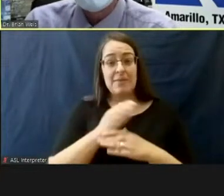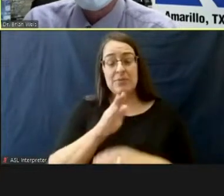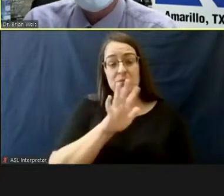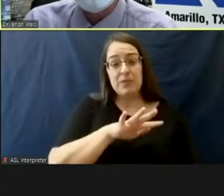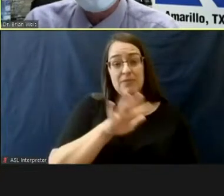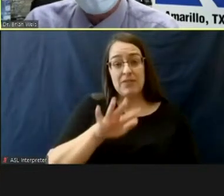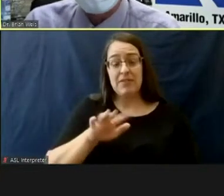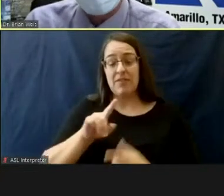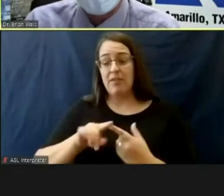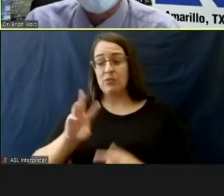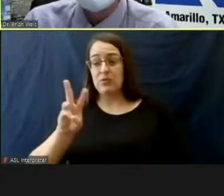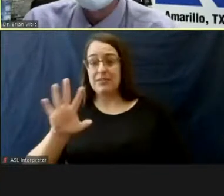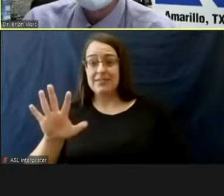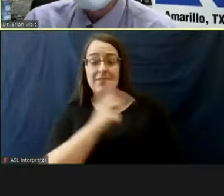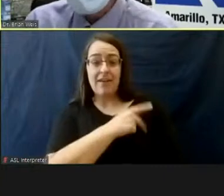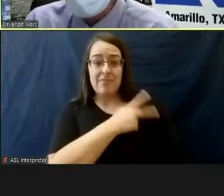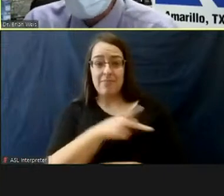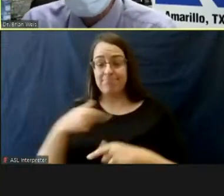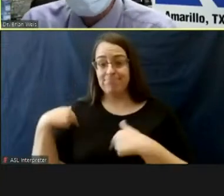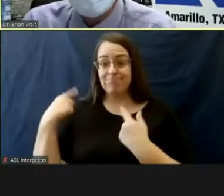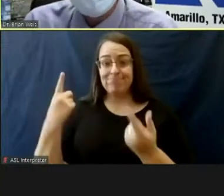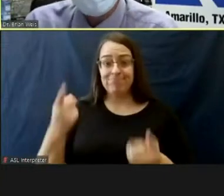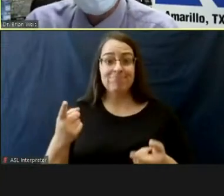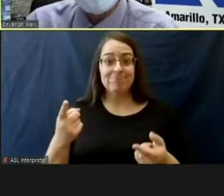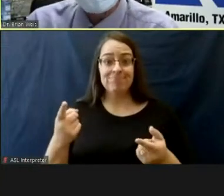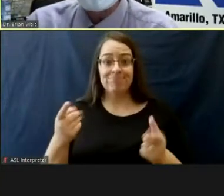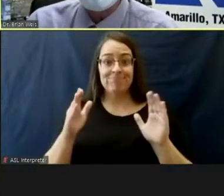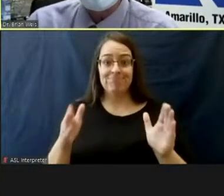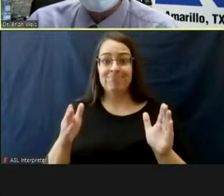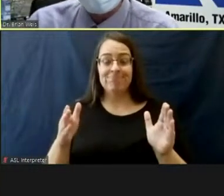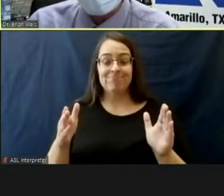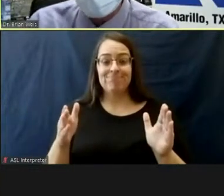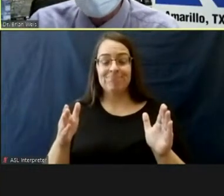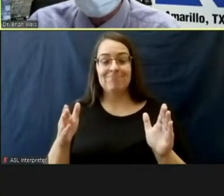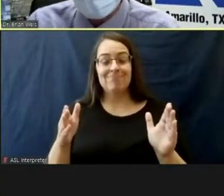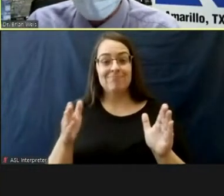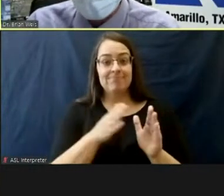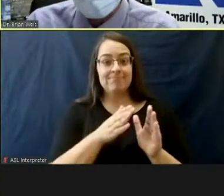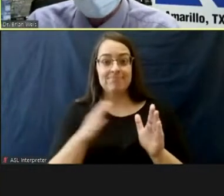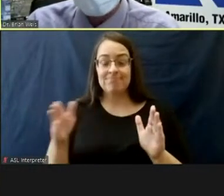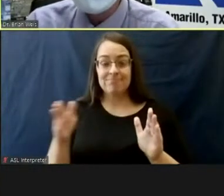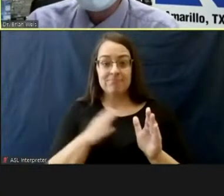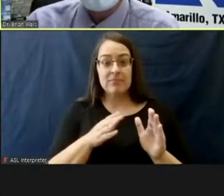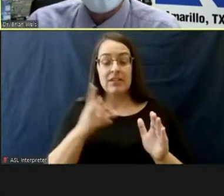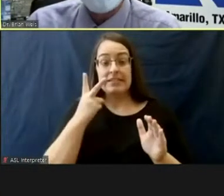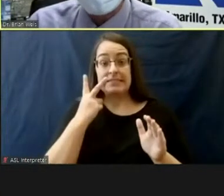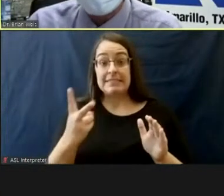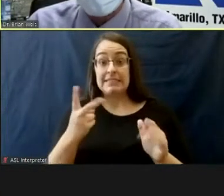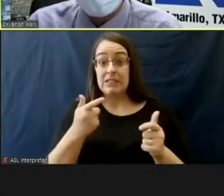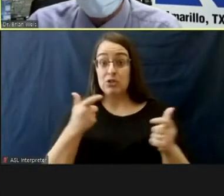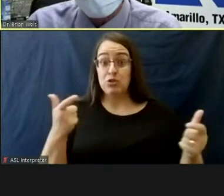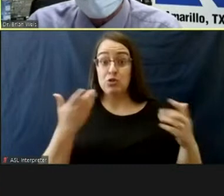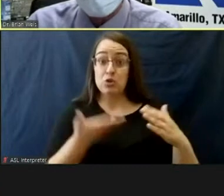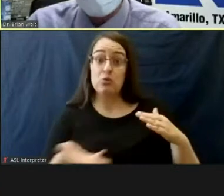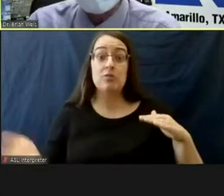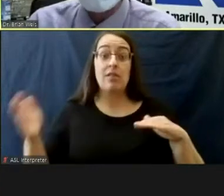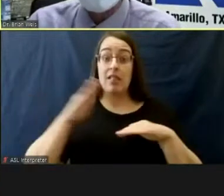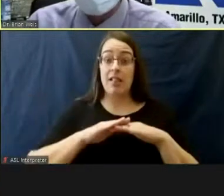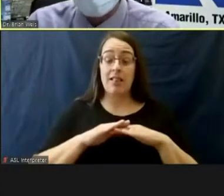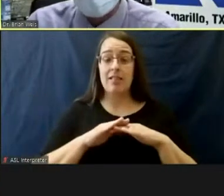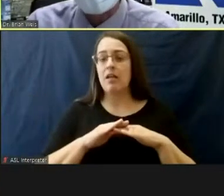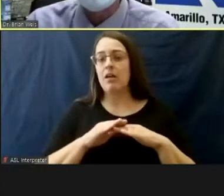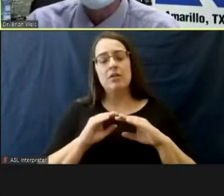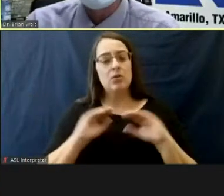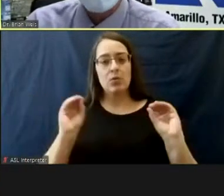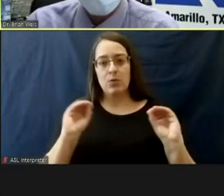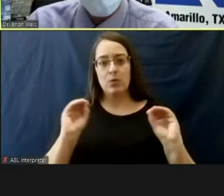65 since that time. I mean, I guess the good news is we're not seeing a huge net increase, but we're also not seeing a net decrease. We just